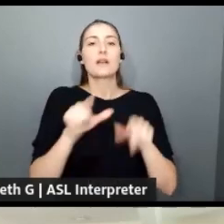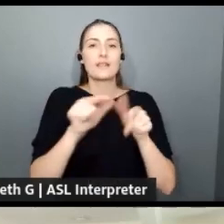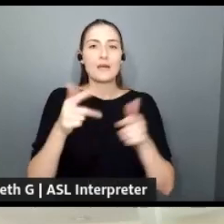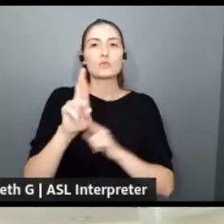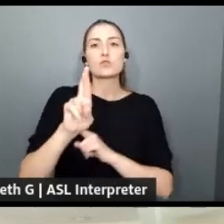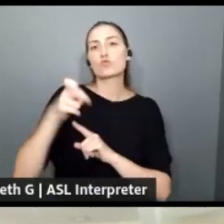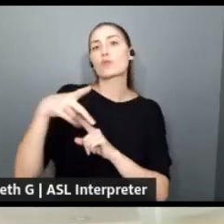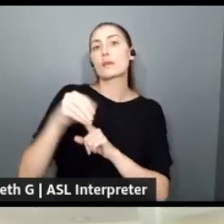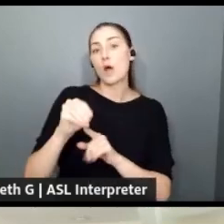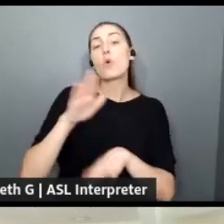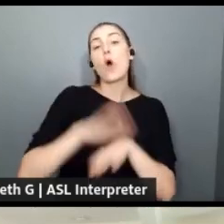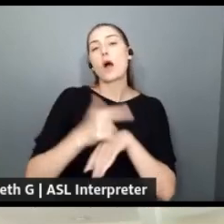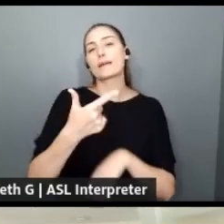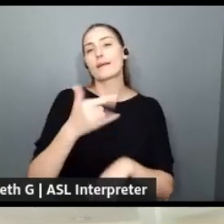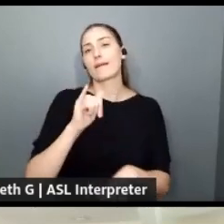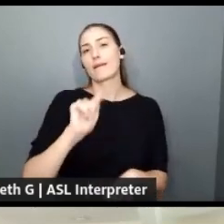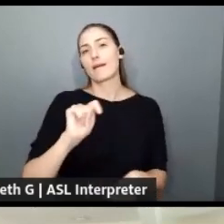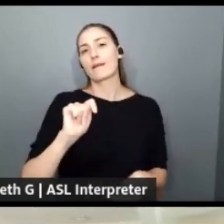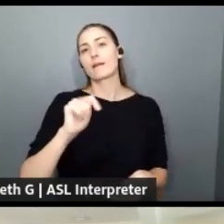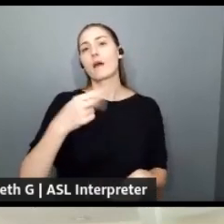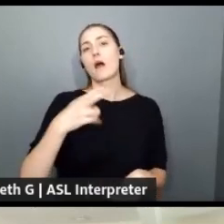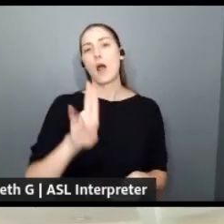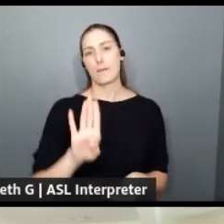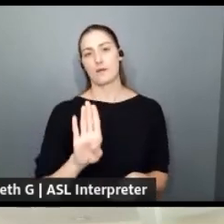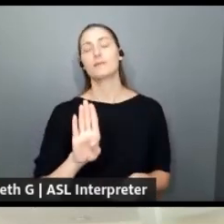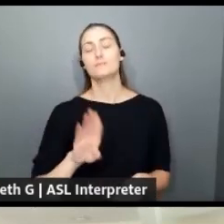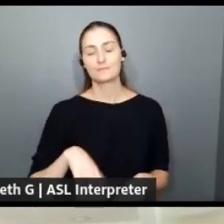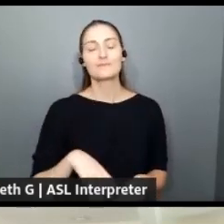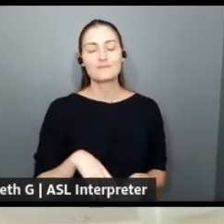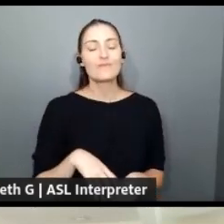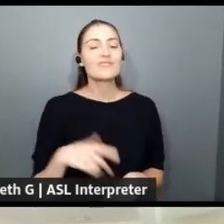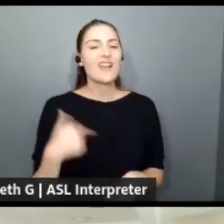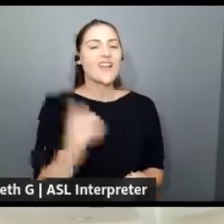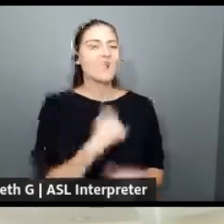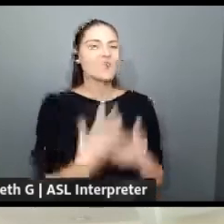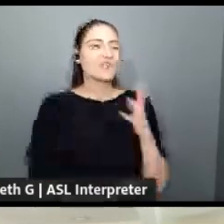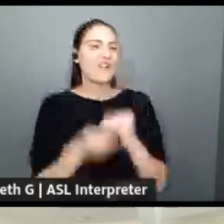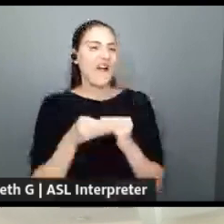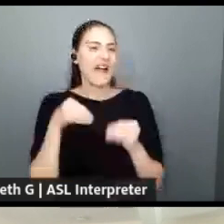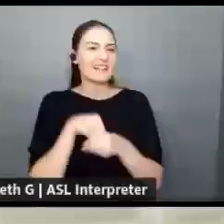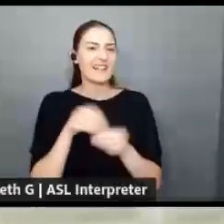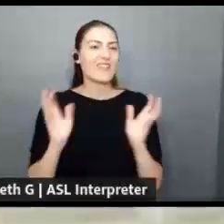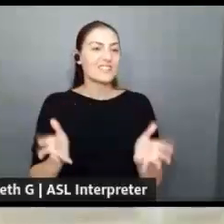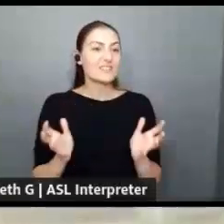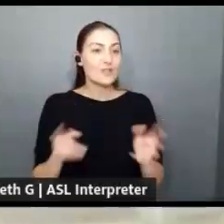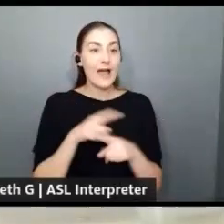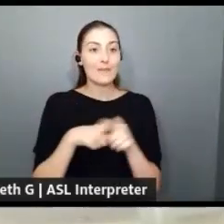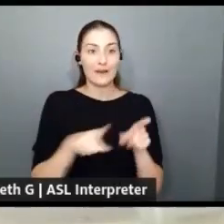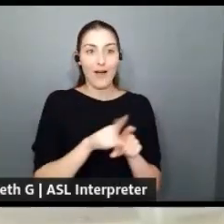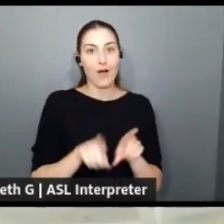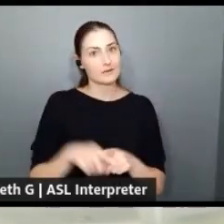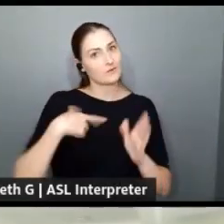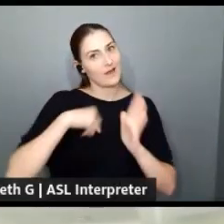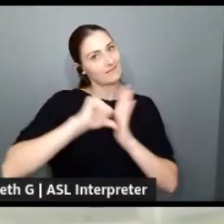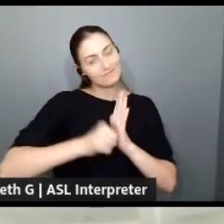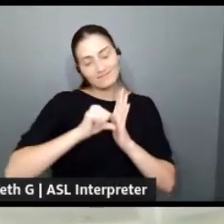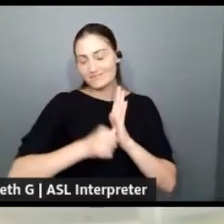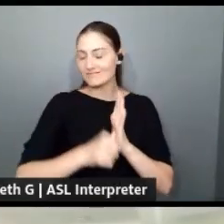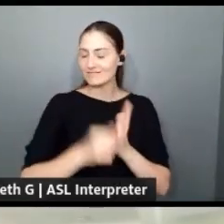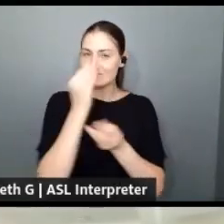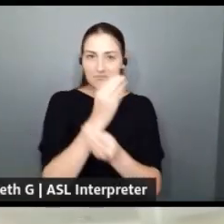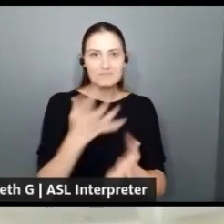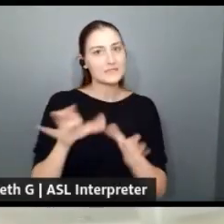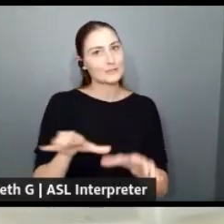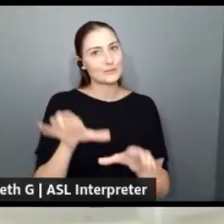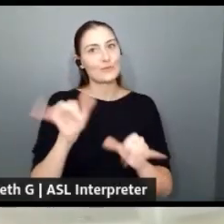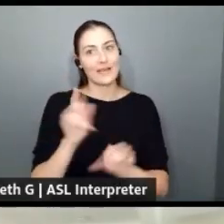I'll paste both of the links after in this like chat, but then definitely insist that people go visit that and engage with us on like things